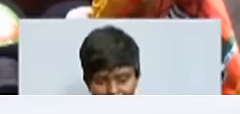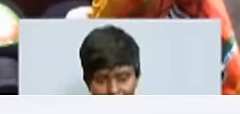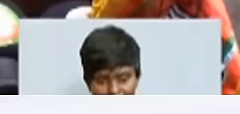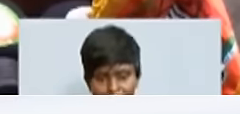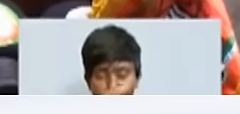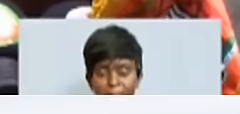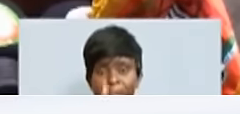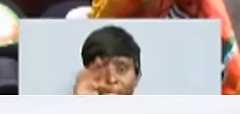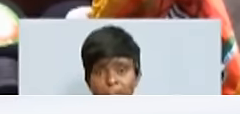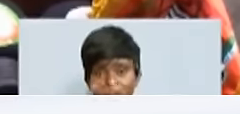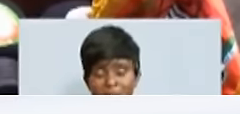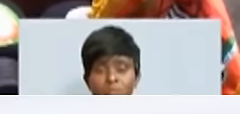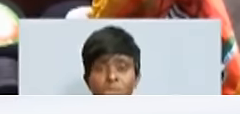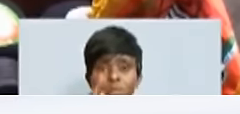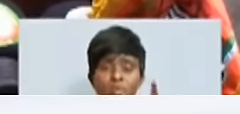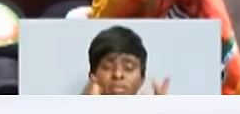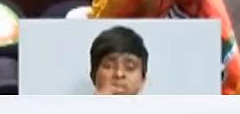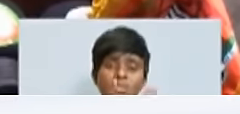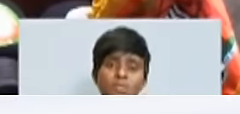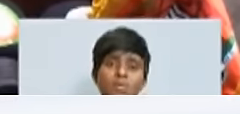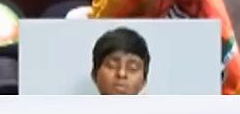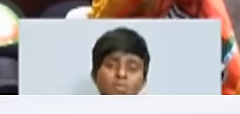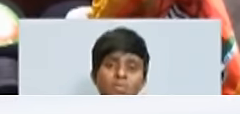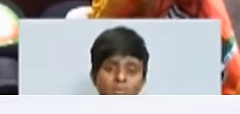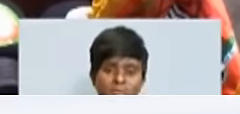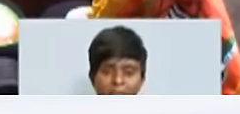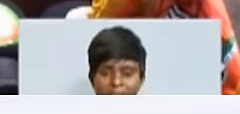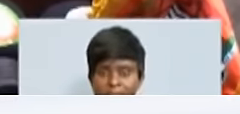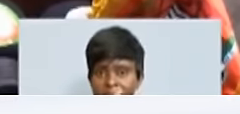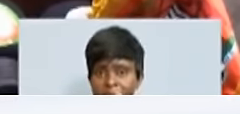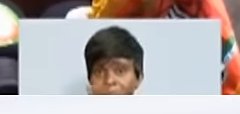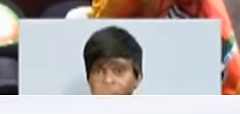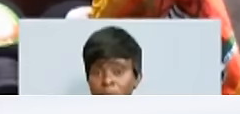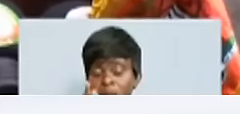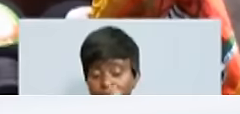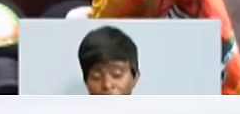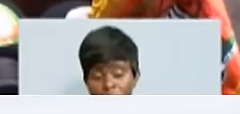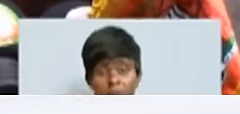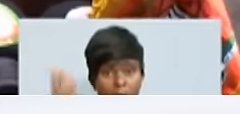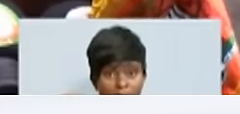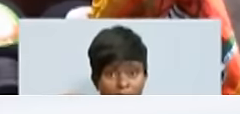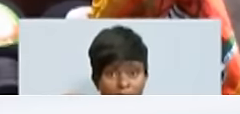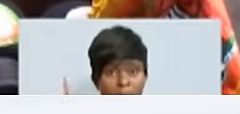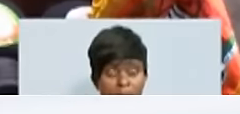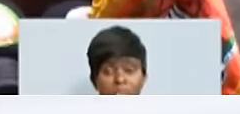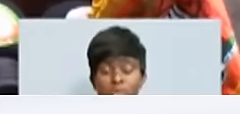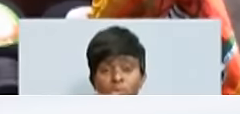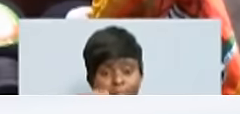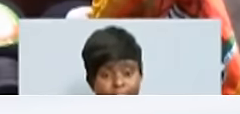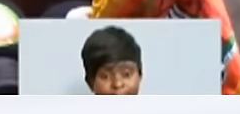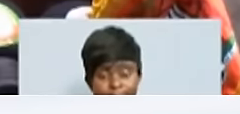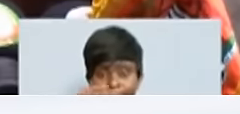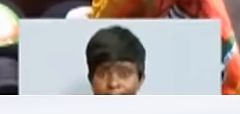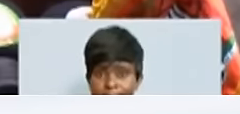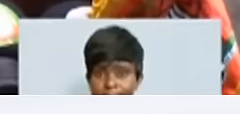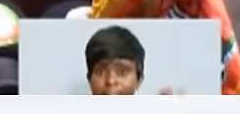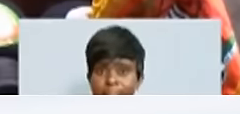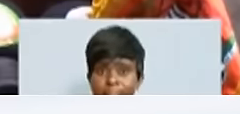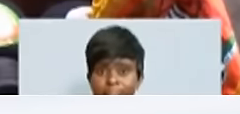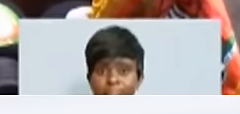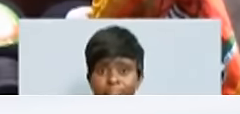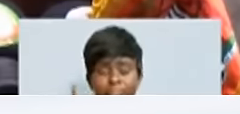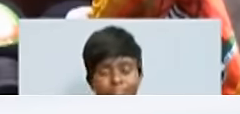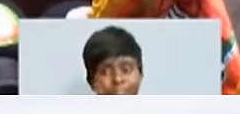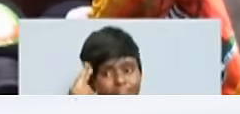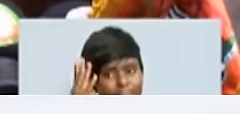the Electoral Process Act. As I said, the law was there, but it was not implemented for